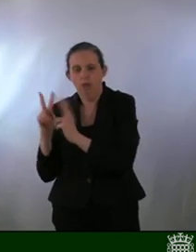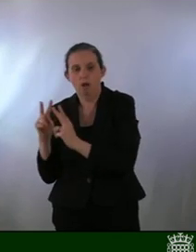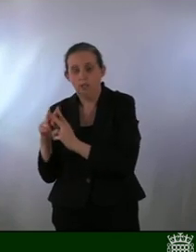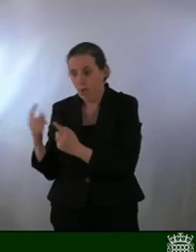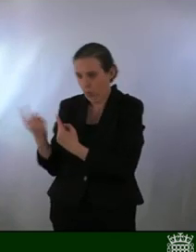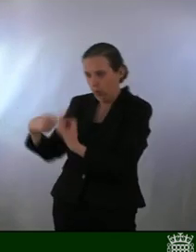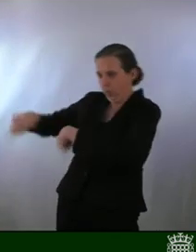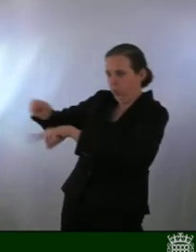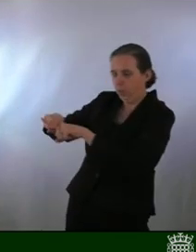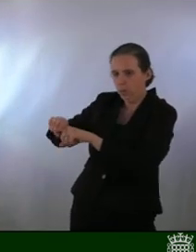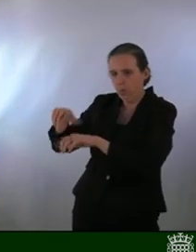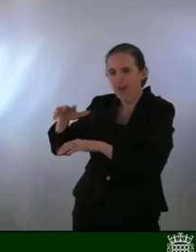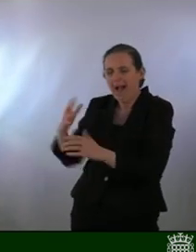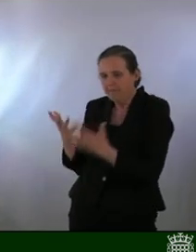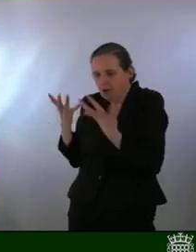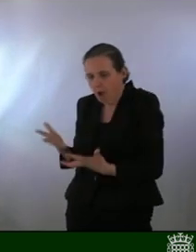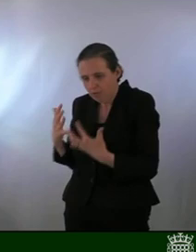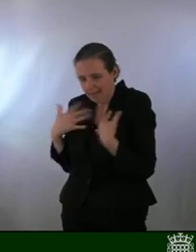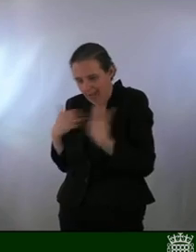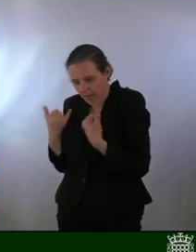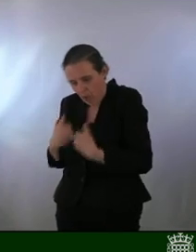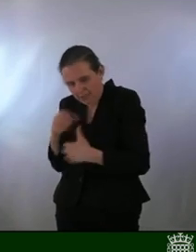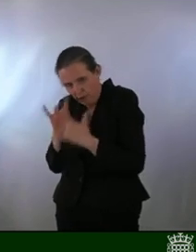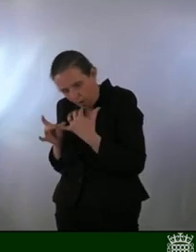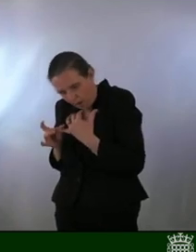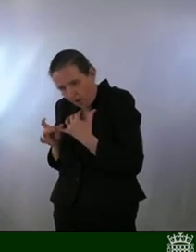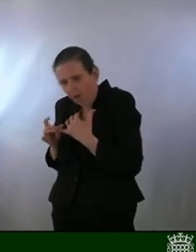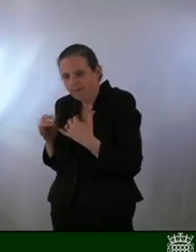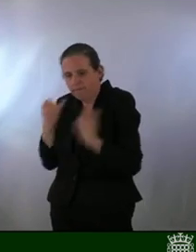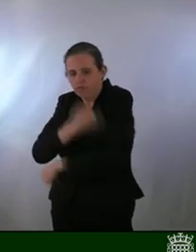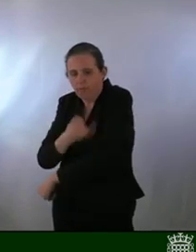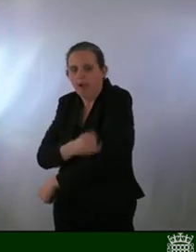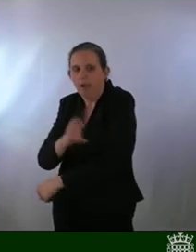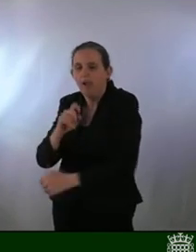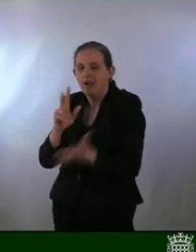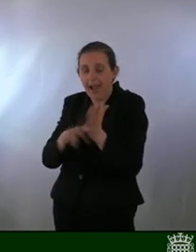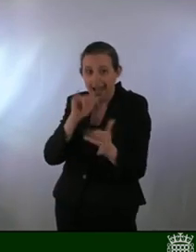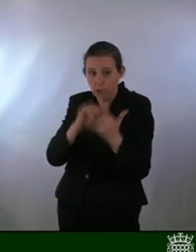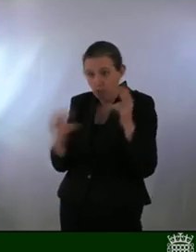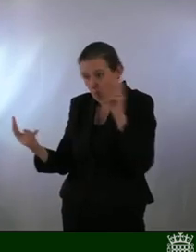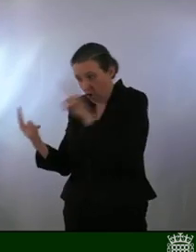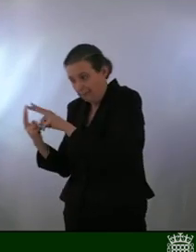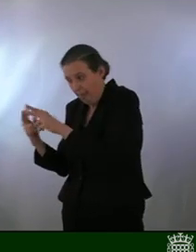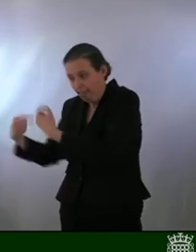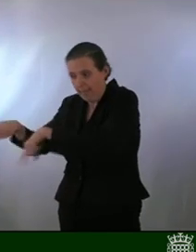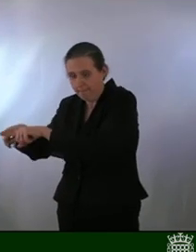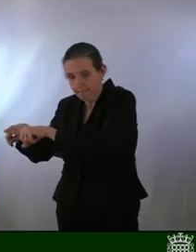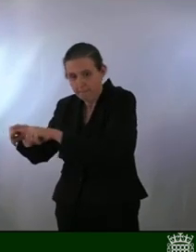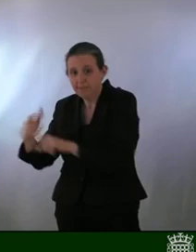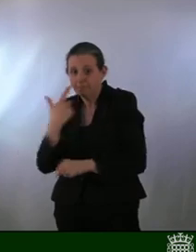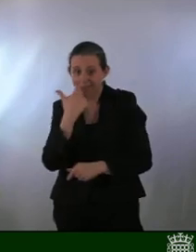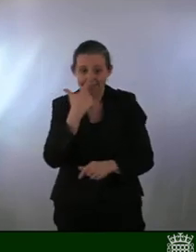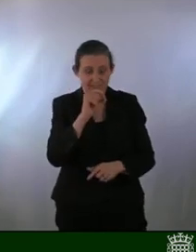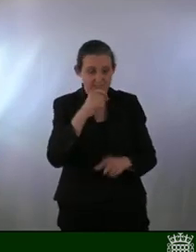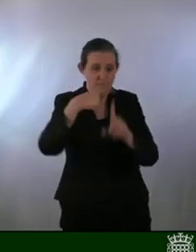who have existing conditions and will be contacted by the NHS. For those over 70 who are